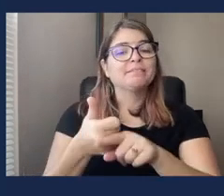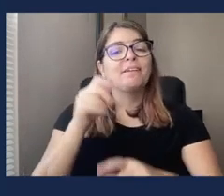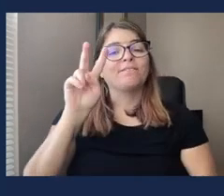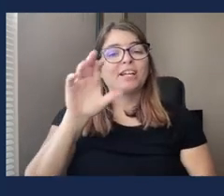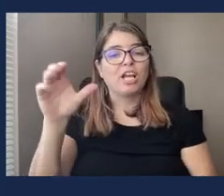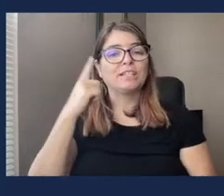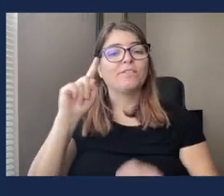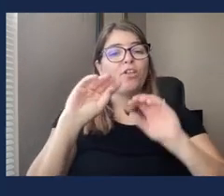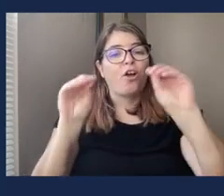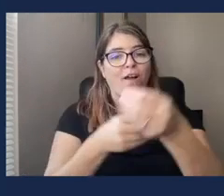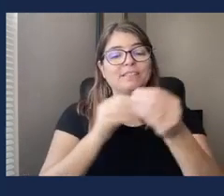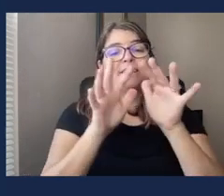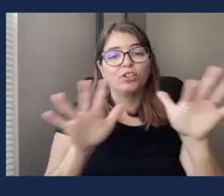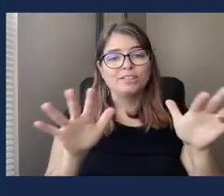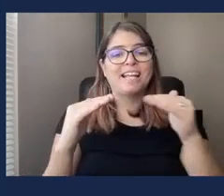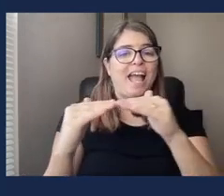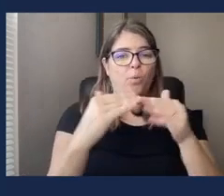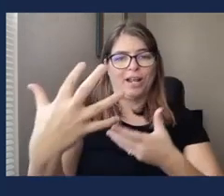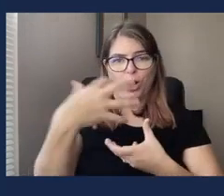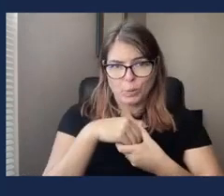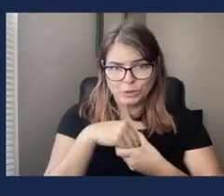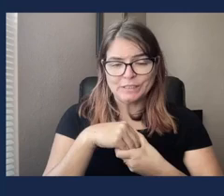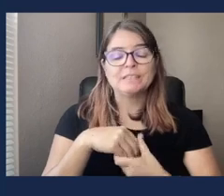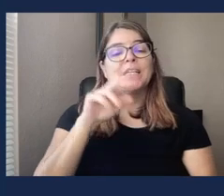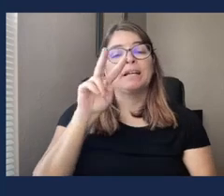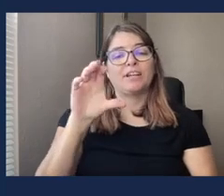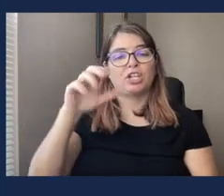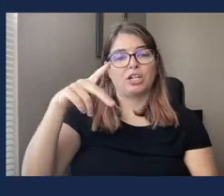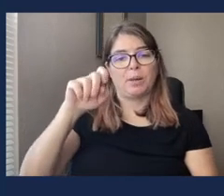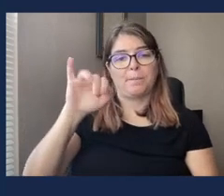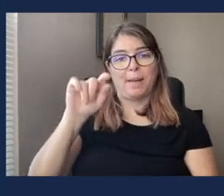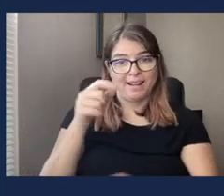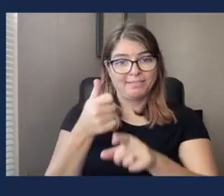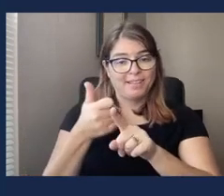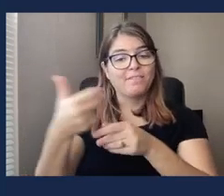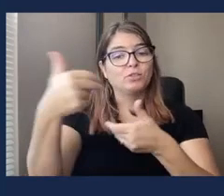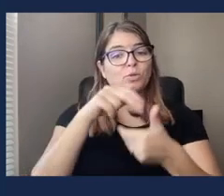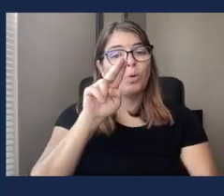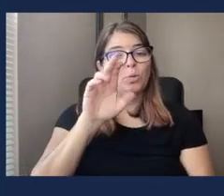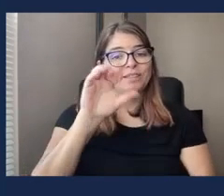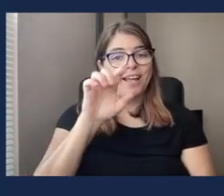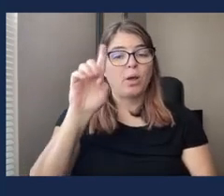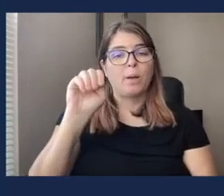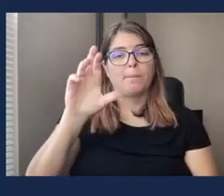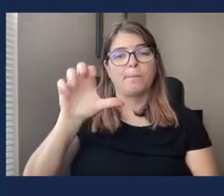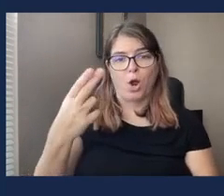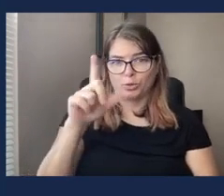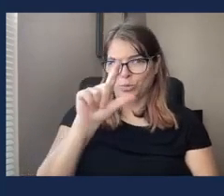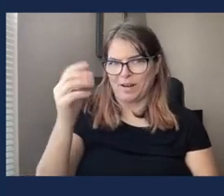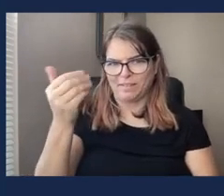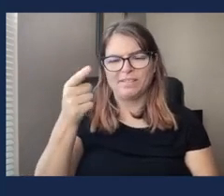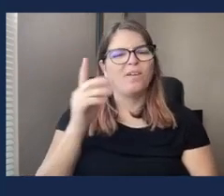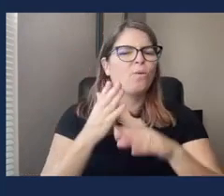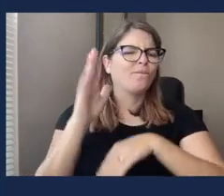Equity, Diversity, and Inclusion. Vice Chancellor Pettit joined UC San Diego in March 2015 and brings over 25 years of